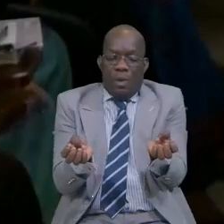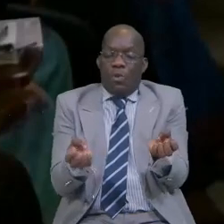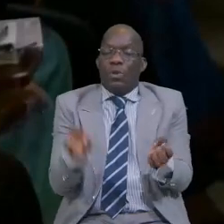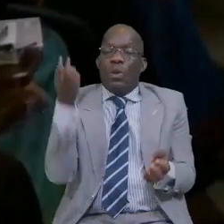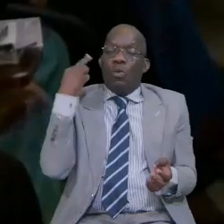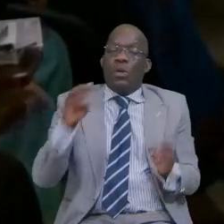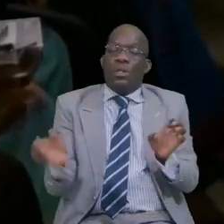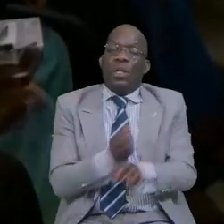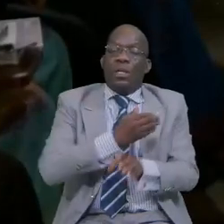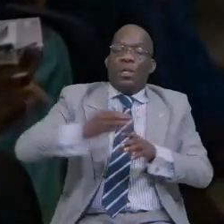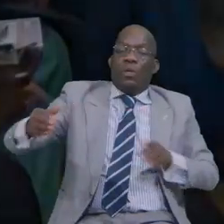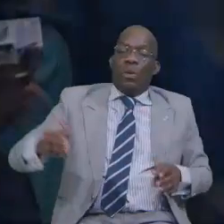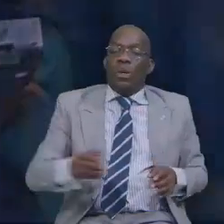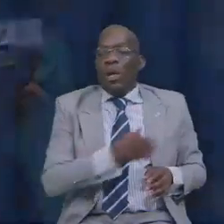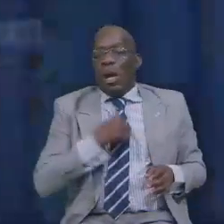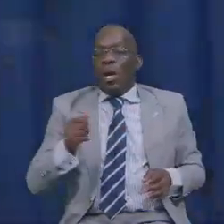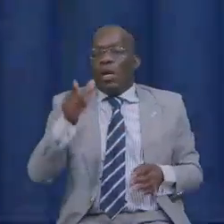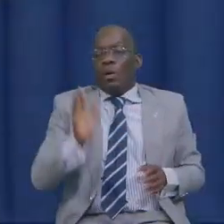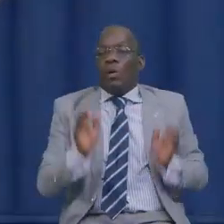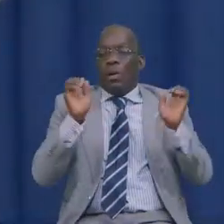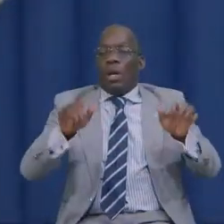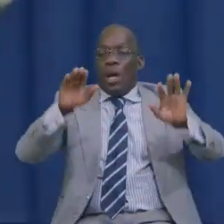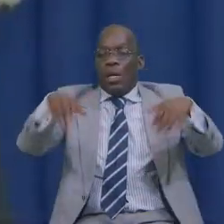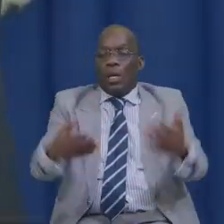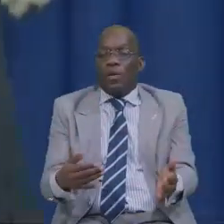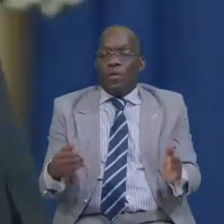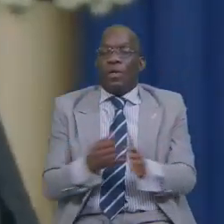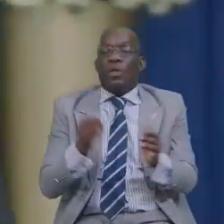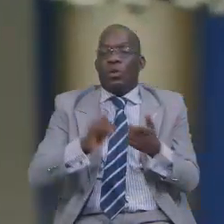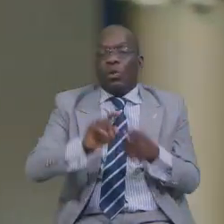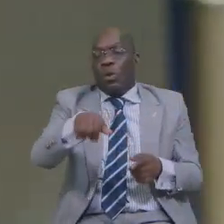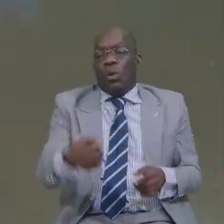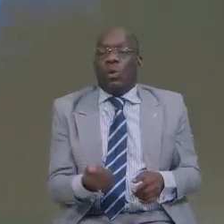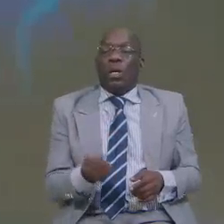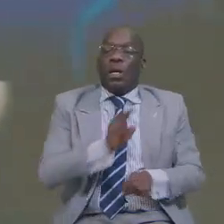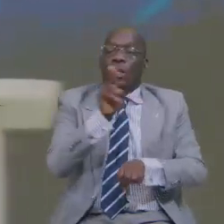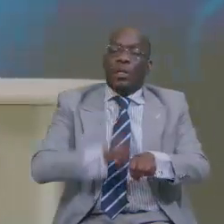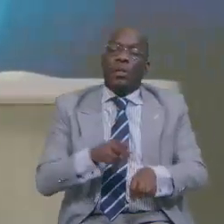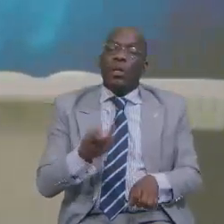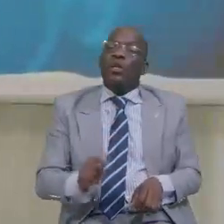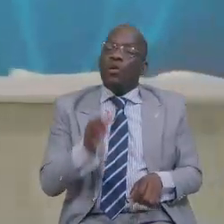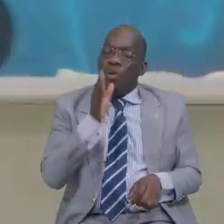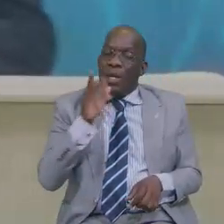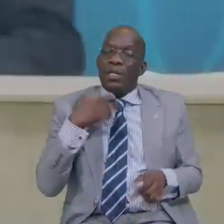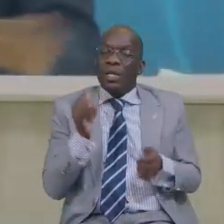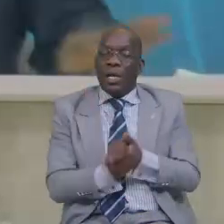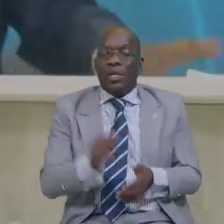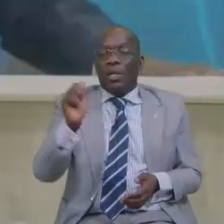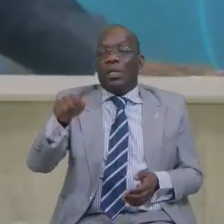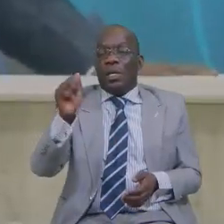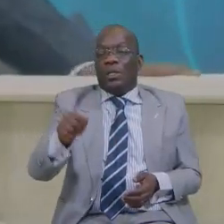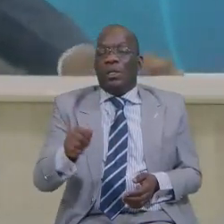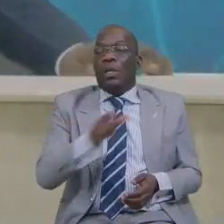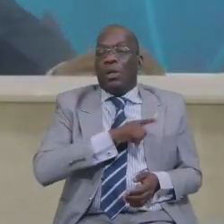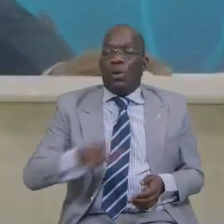to the other nations. I might as well come now. And the woman said, yes, Lord, but the dogs eat